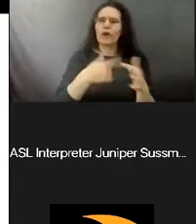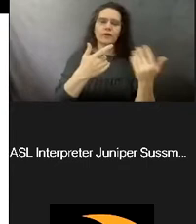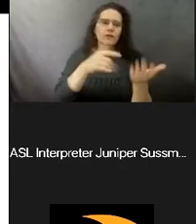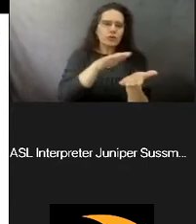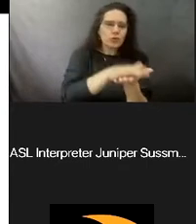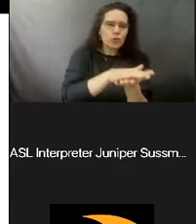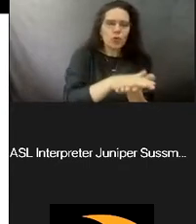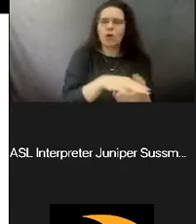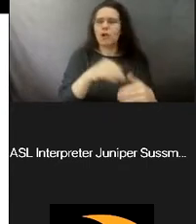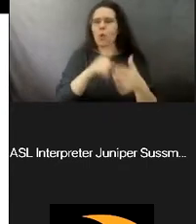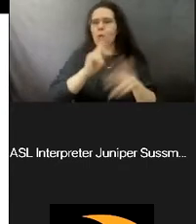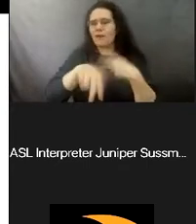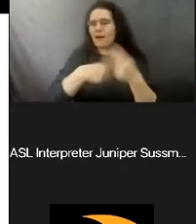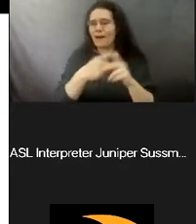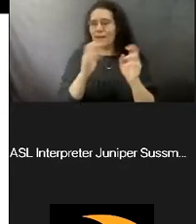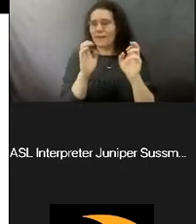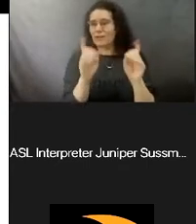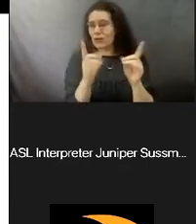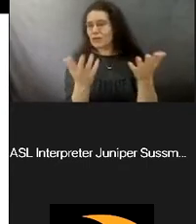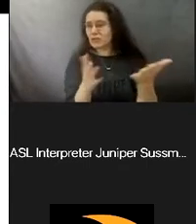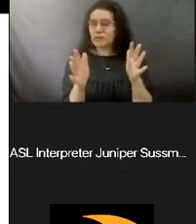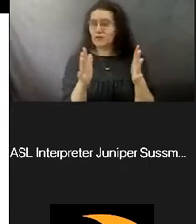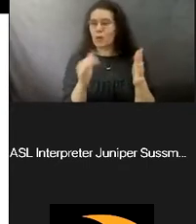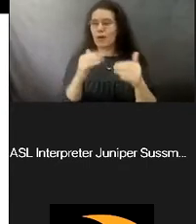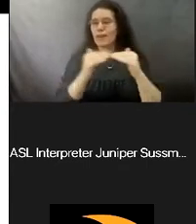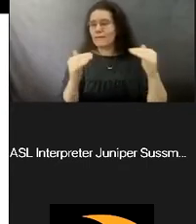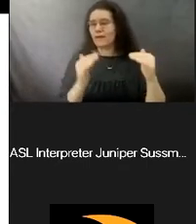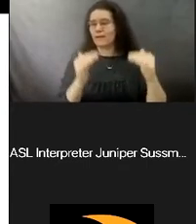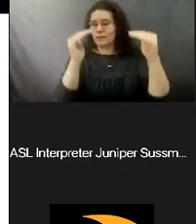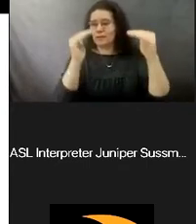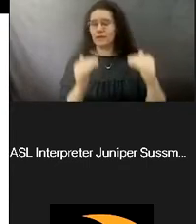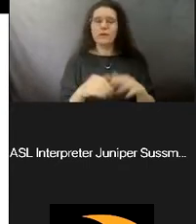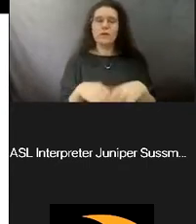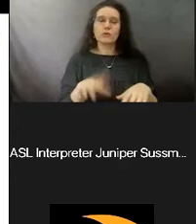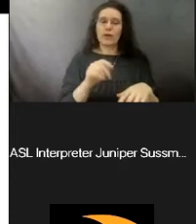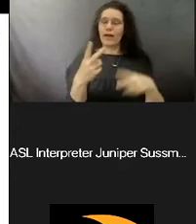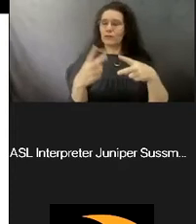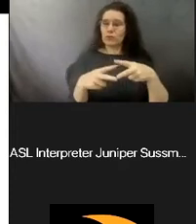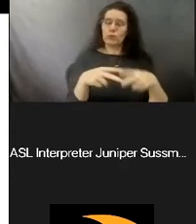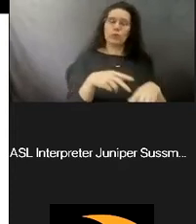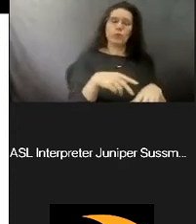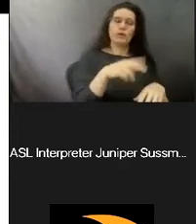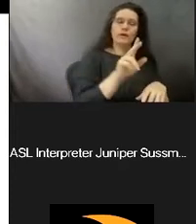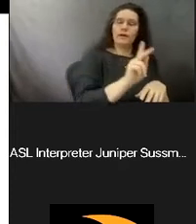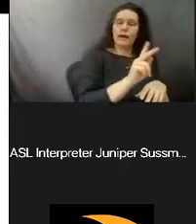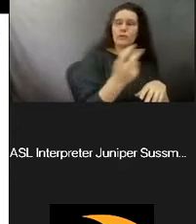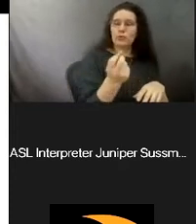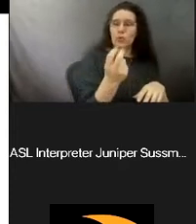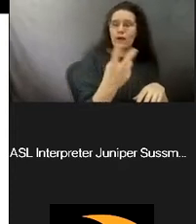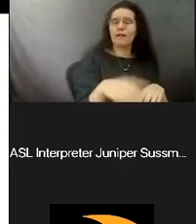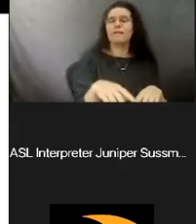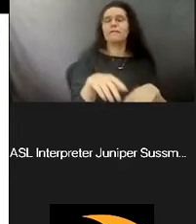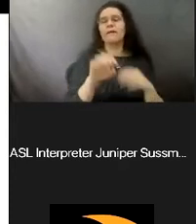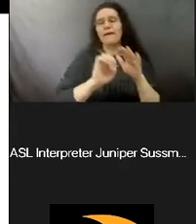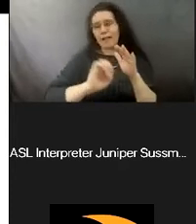say. I'd like to call these sort of two different, the K through 12 elementary and secondary schools, public or private,